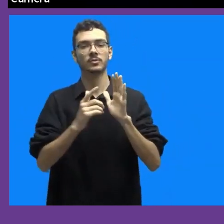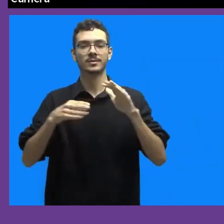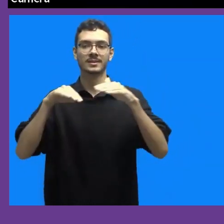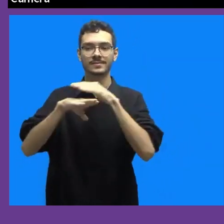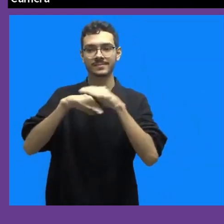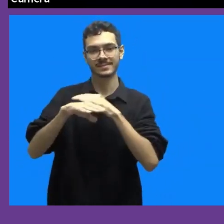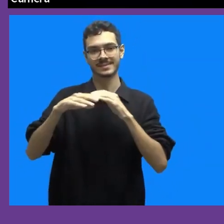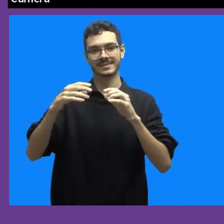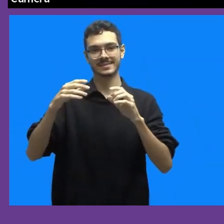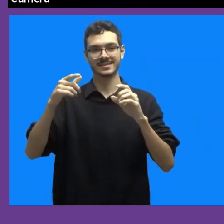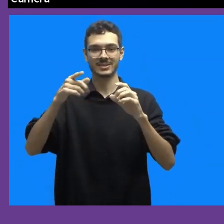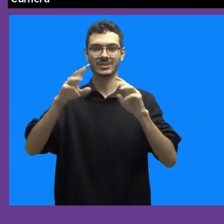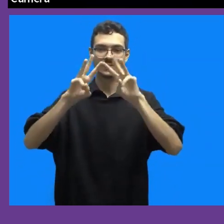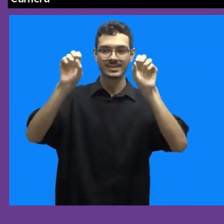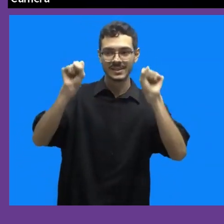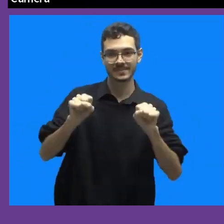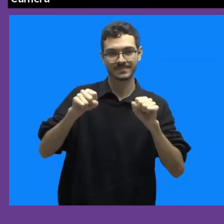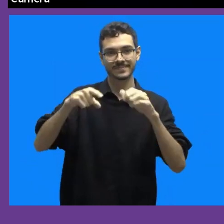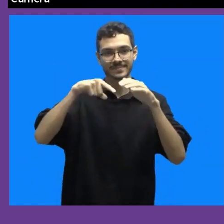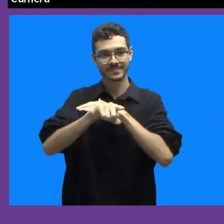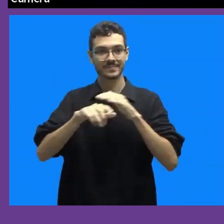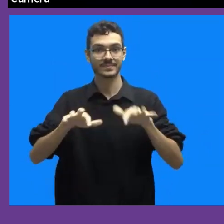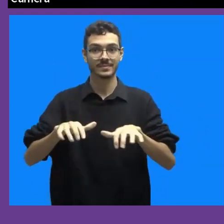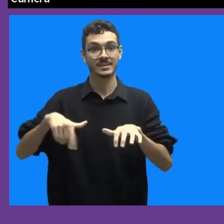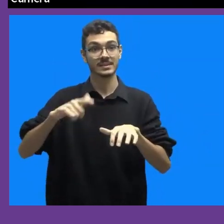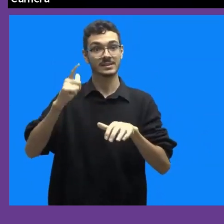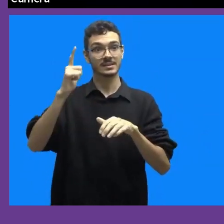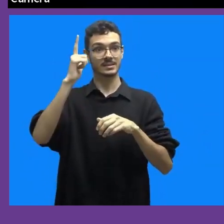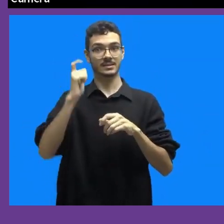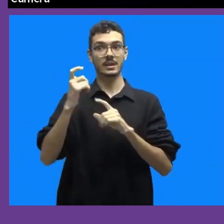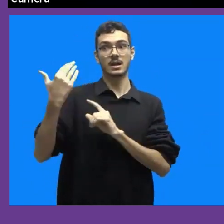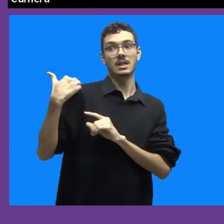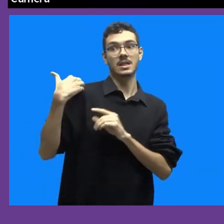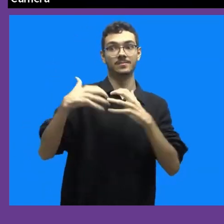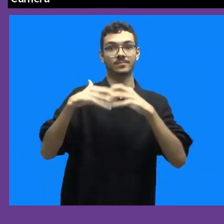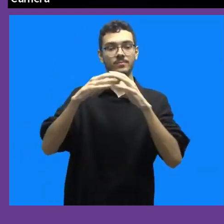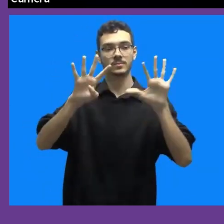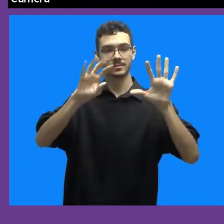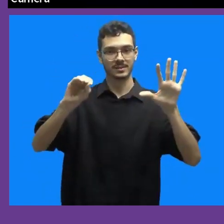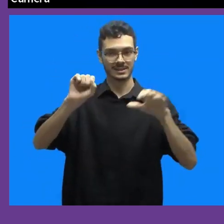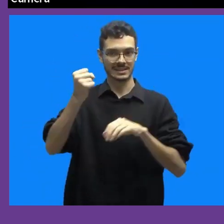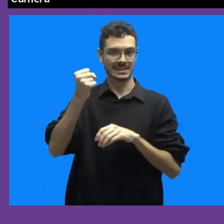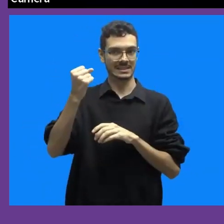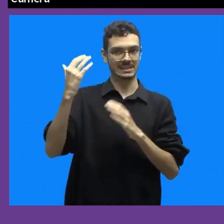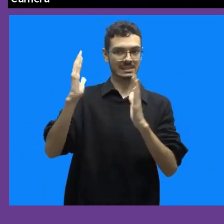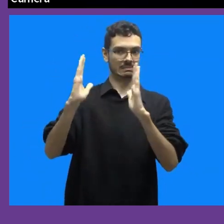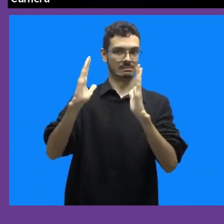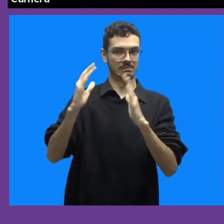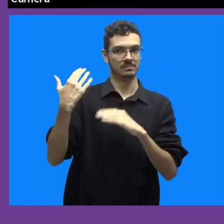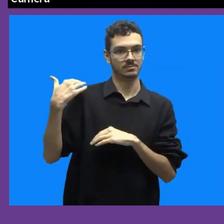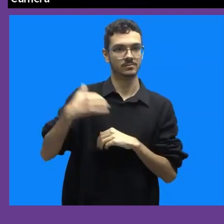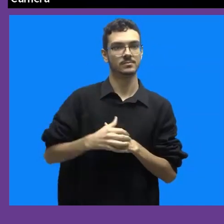a matter of fact, even today, at 2024, that it's not the reality. Most